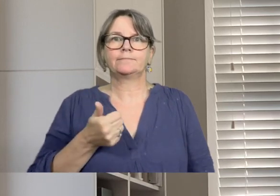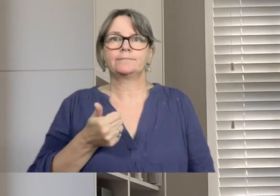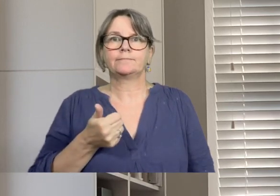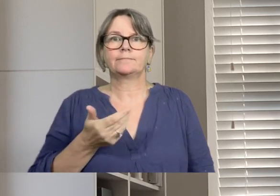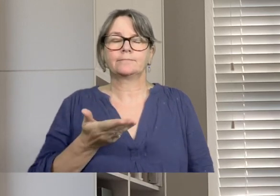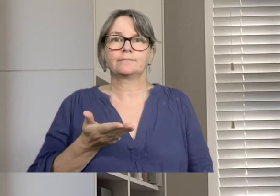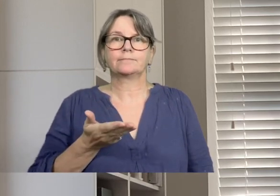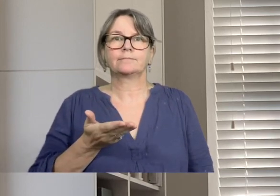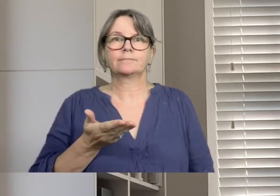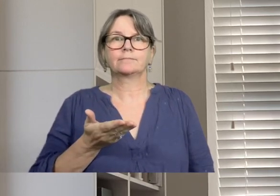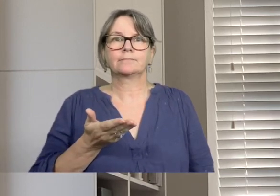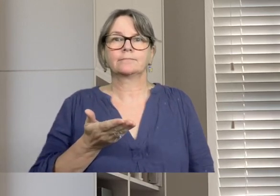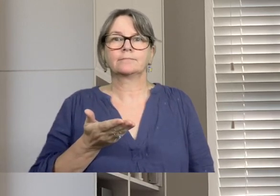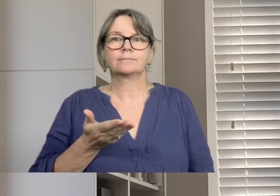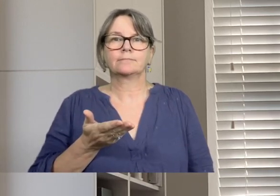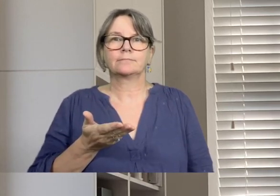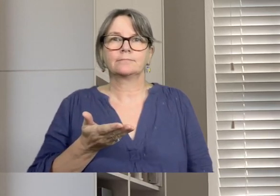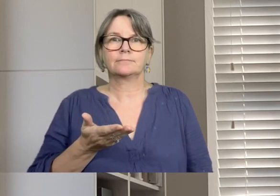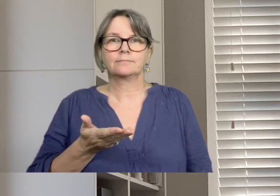And breathe out.